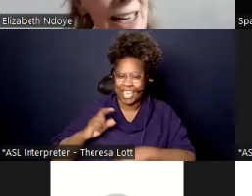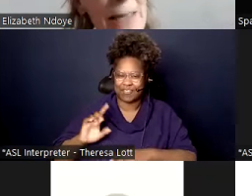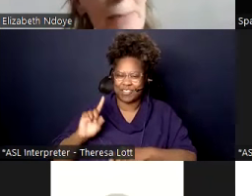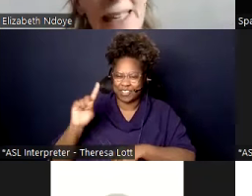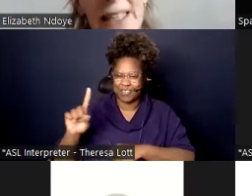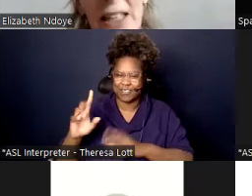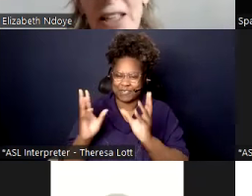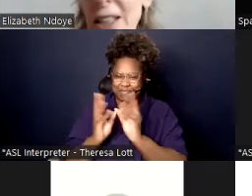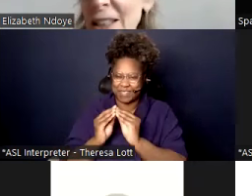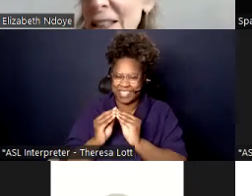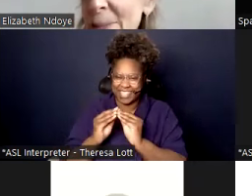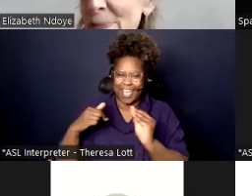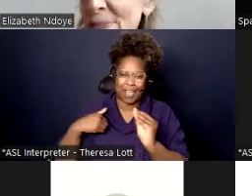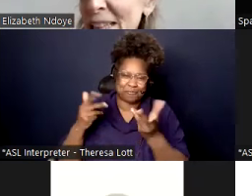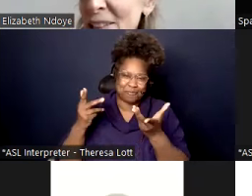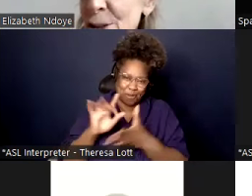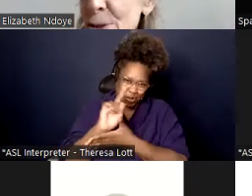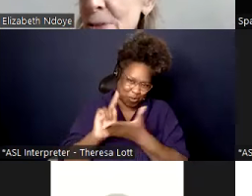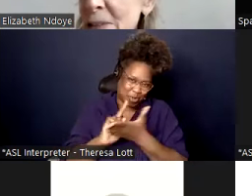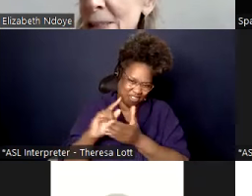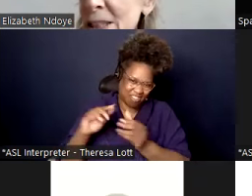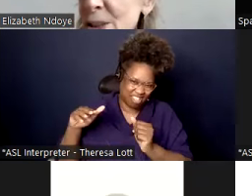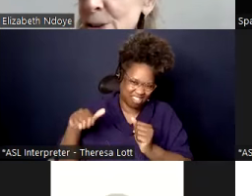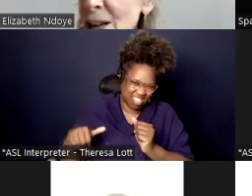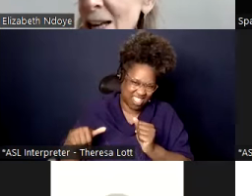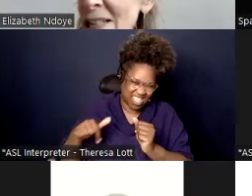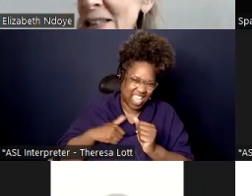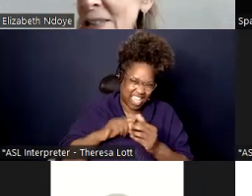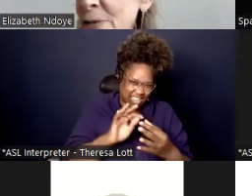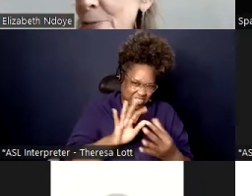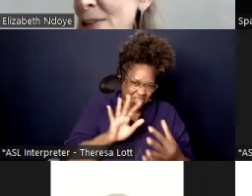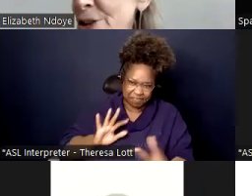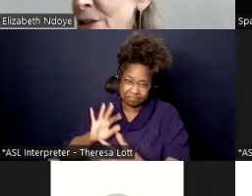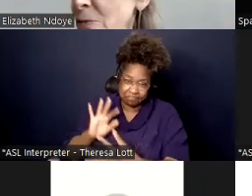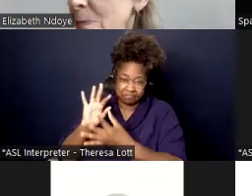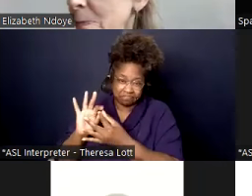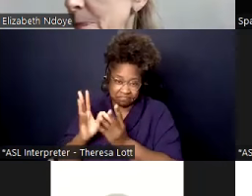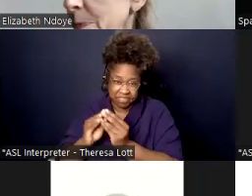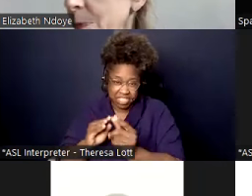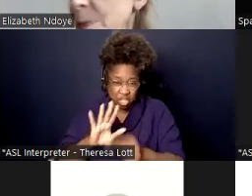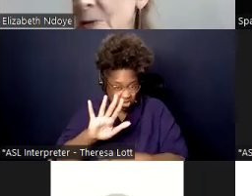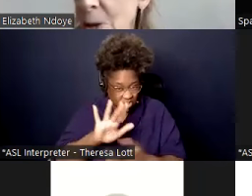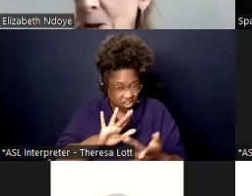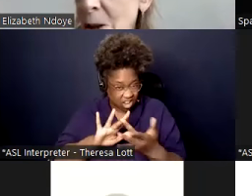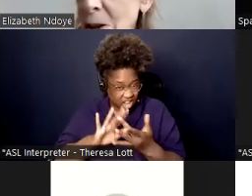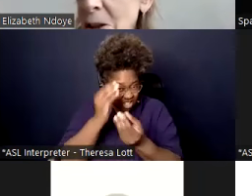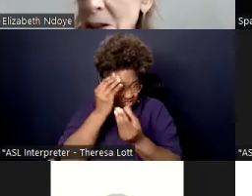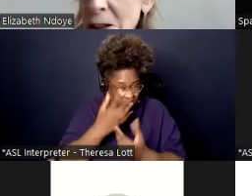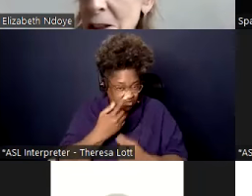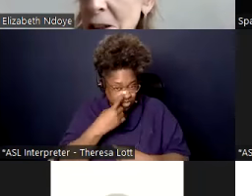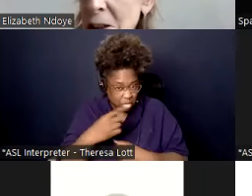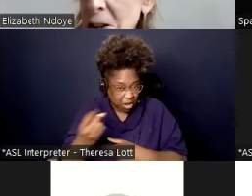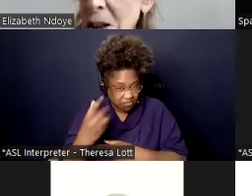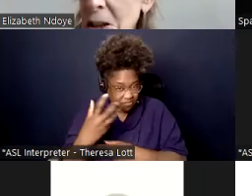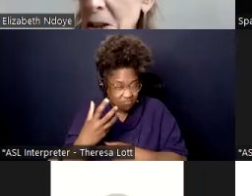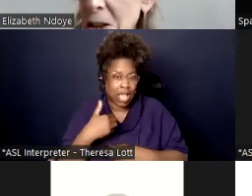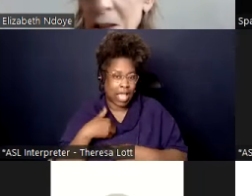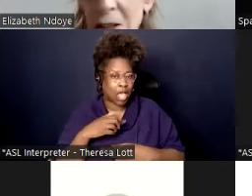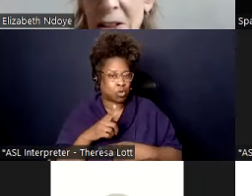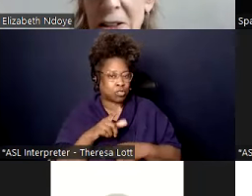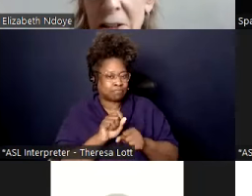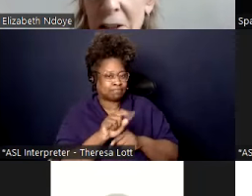for it in a minute. Can you give me your contact information? Of course. Yeah, I'll DM it to you now.